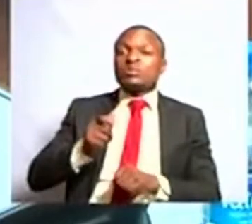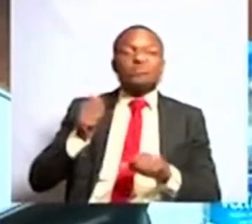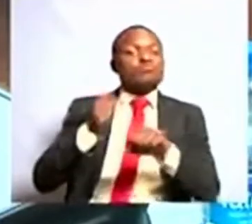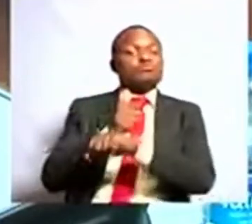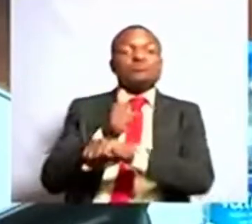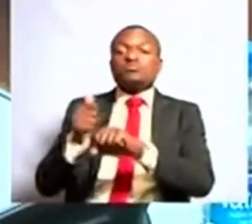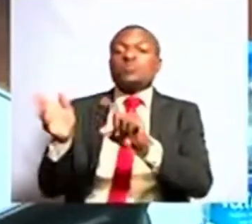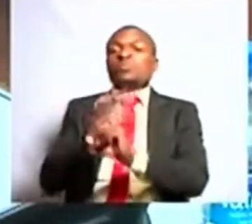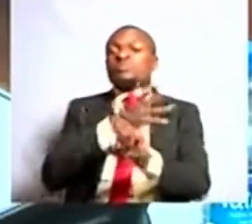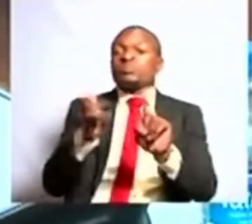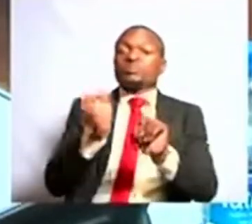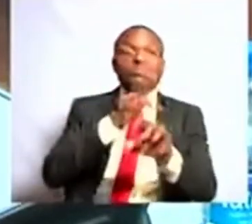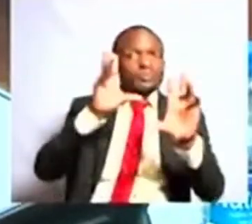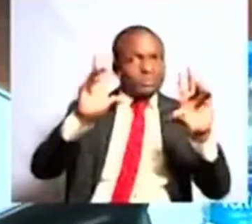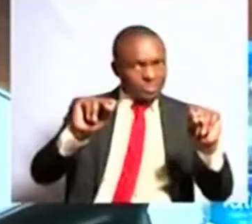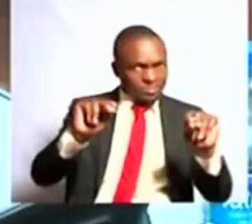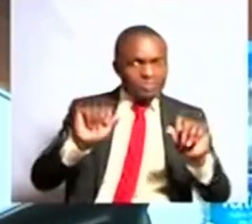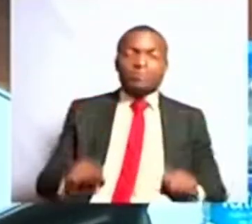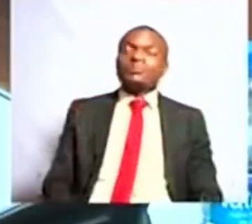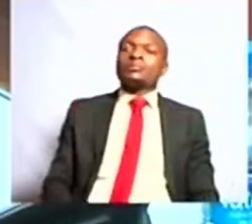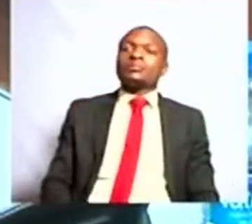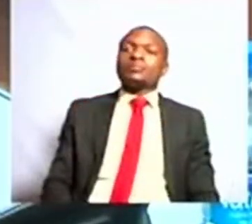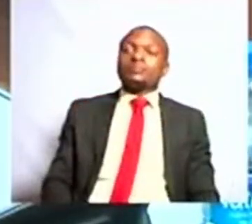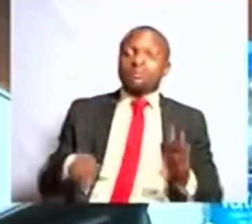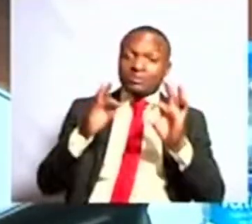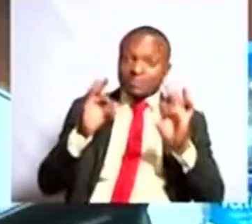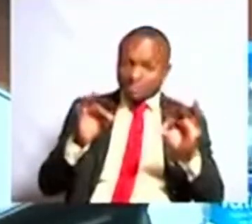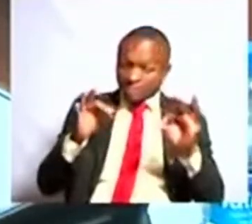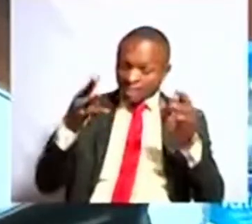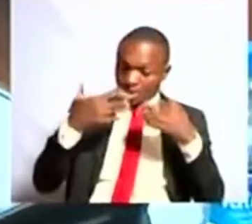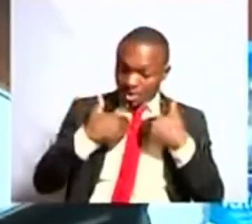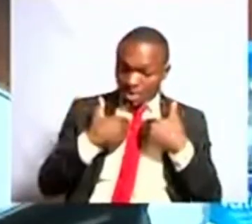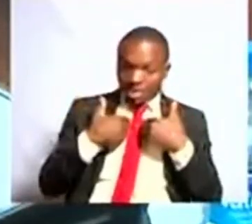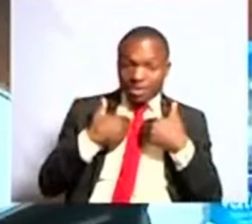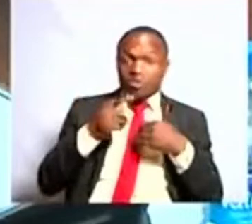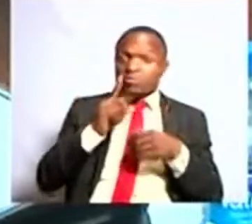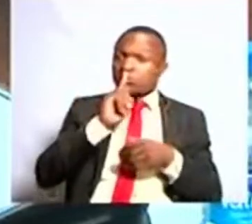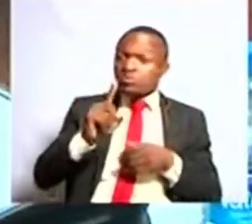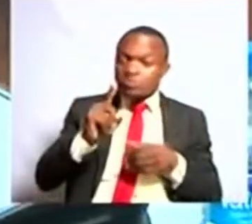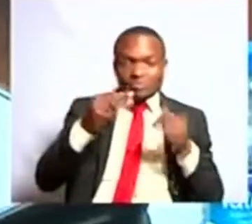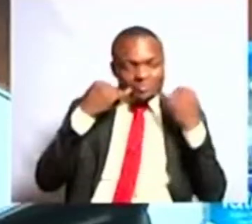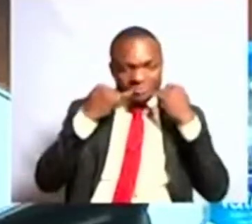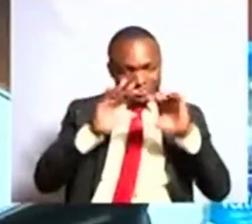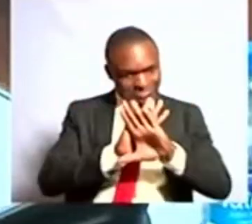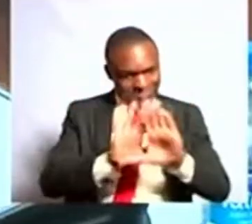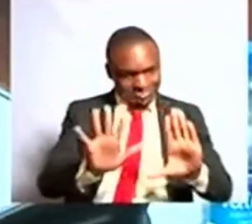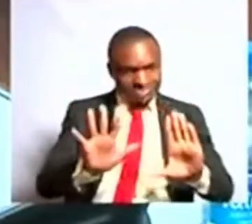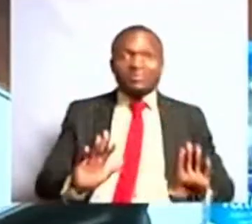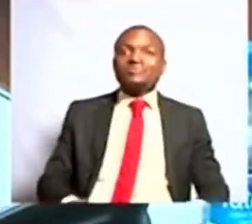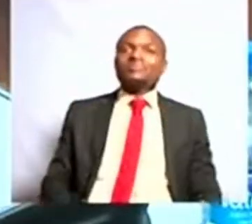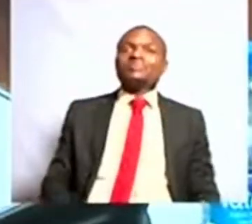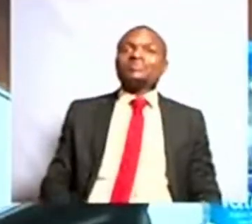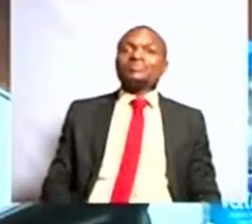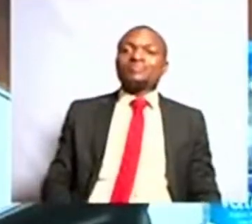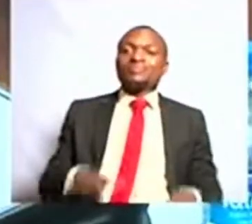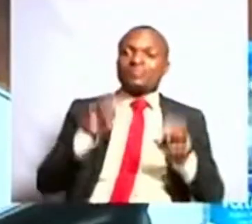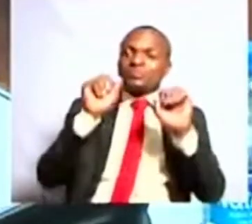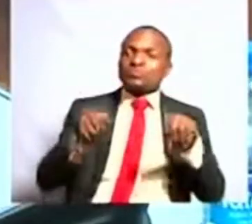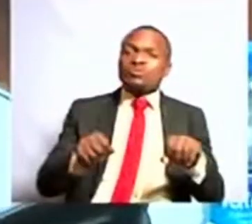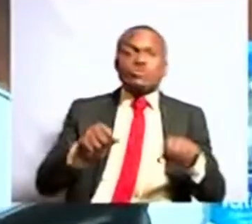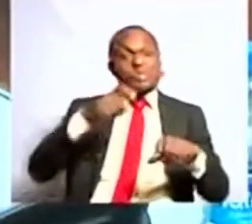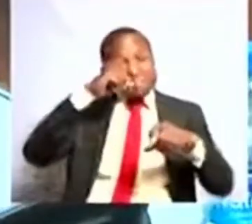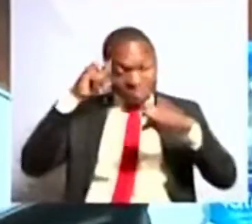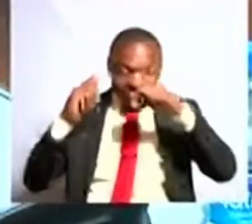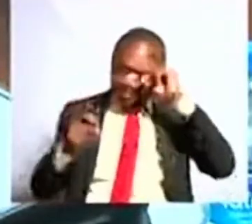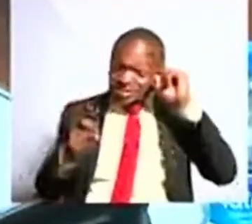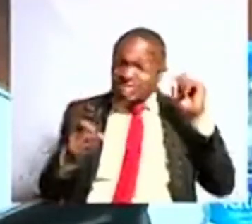abused. So long as you have to be as much as factual as possible. We cannot be labeling,